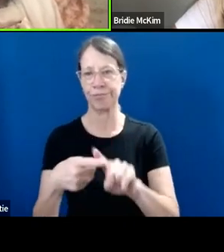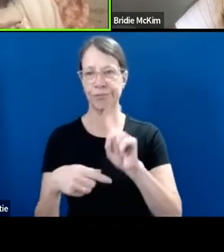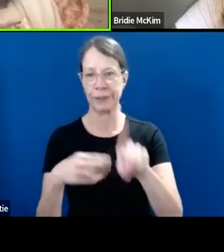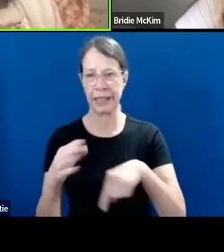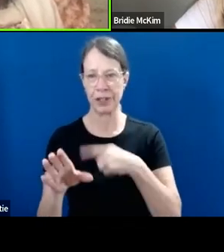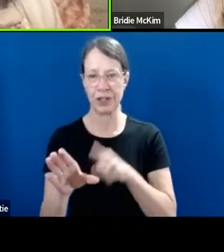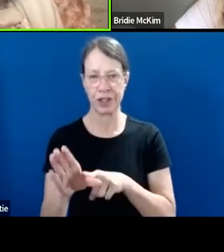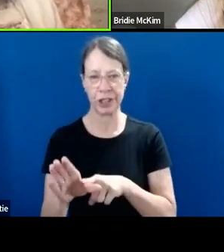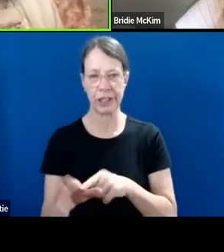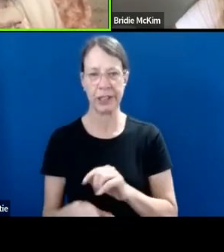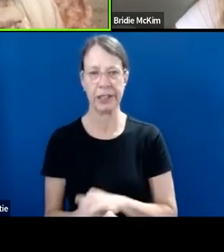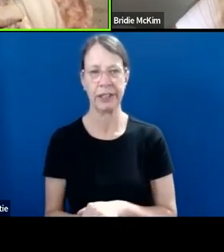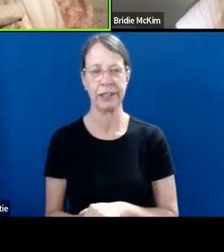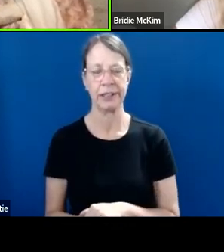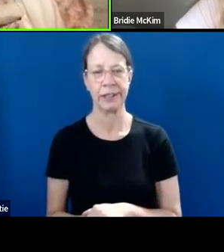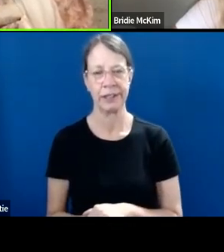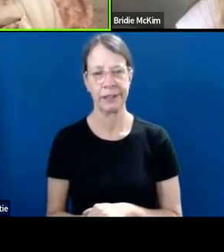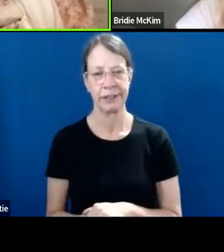I'm also